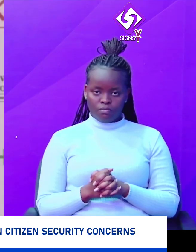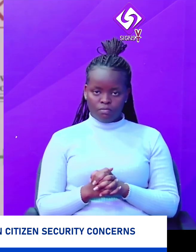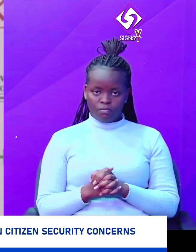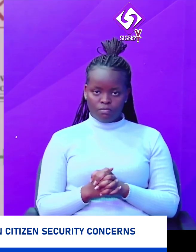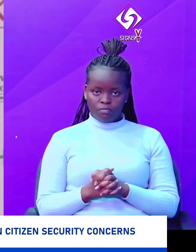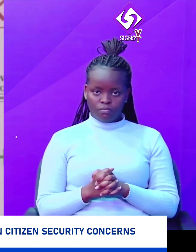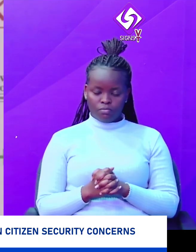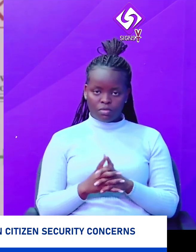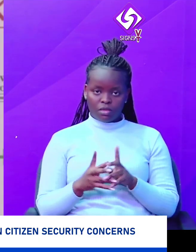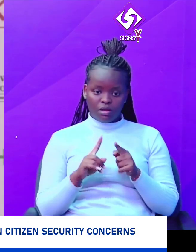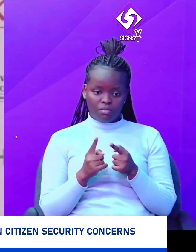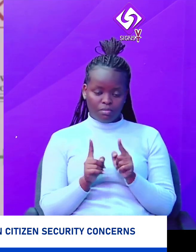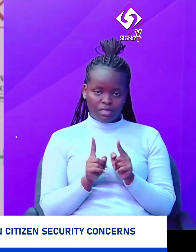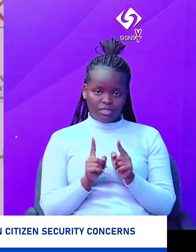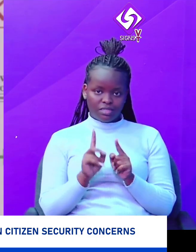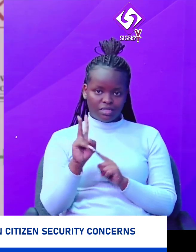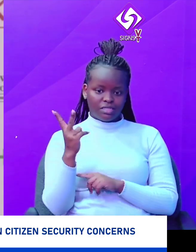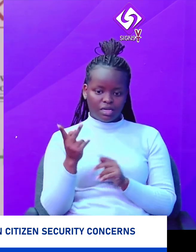But is the second producer